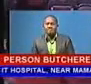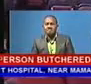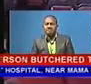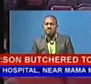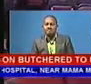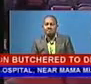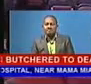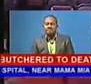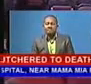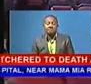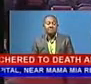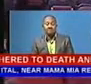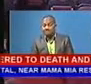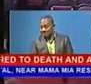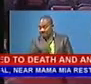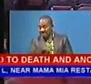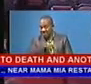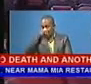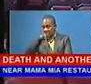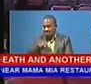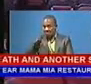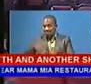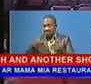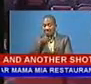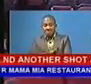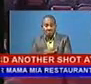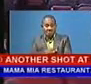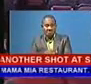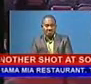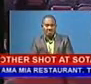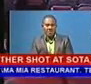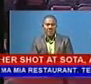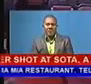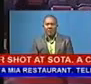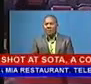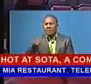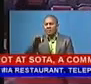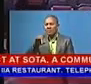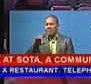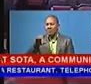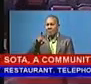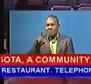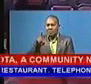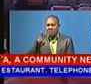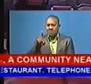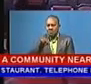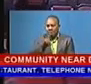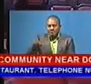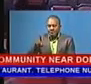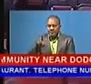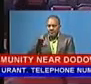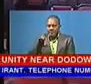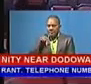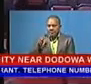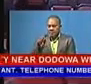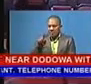which, yes, he tendered a document, it was labeled C1 to